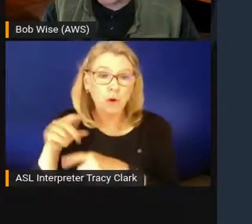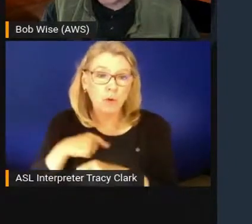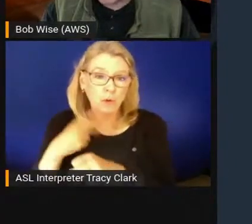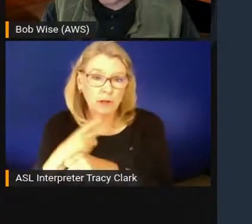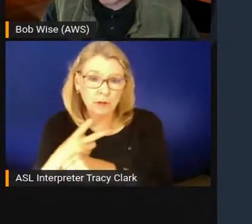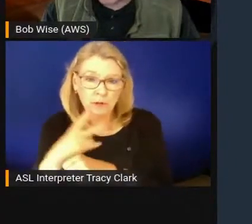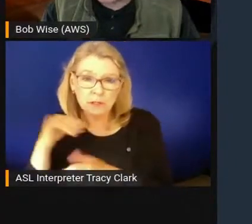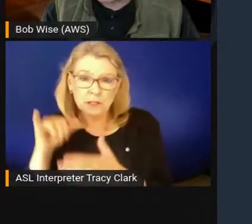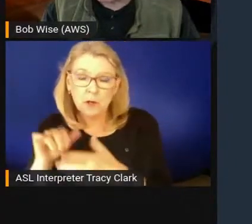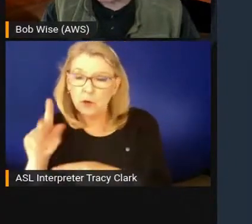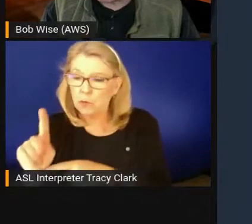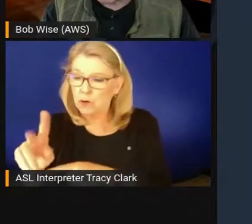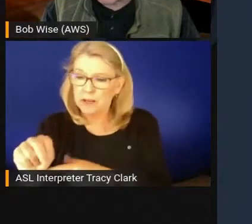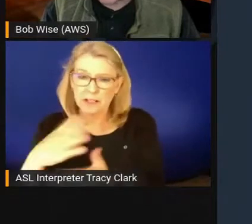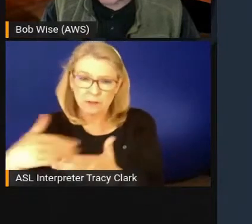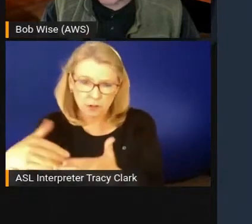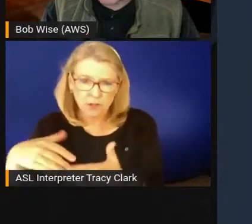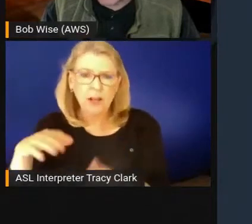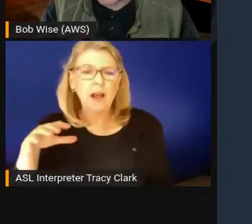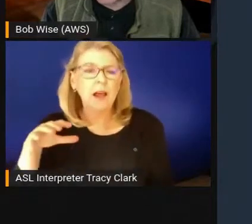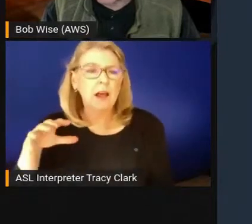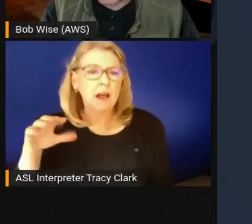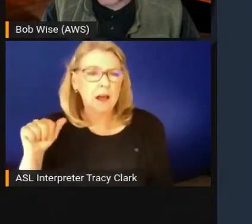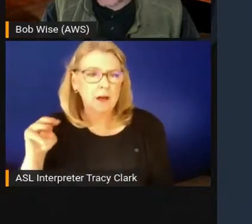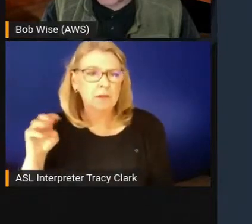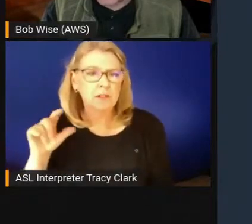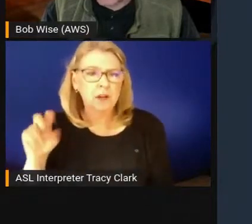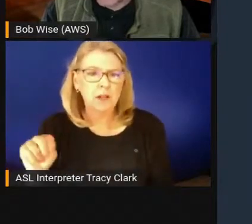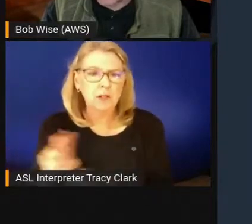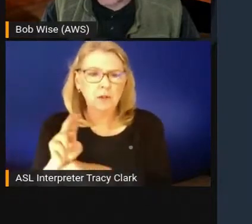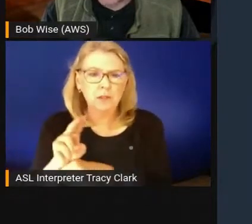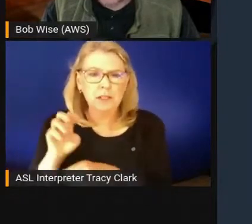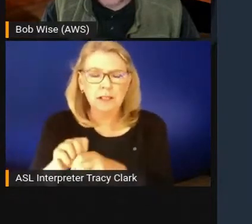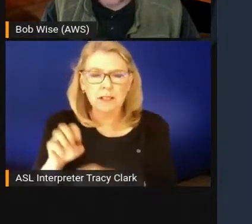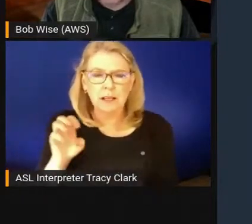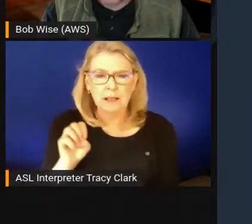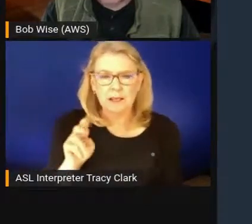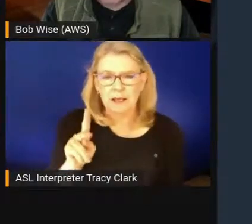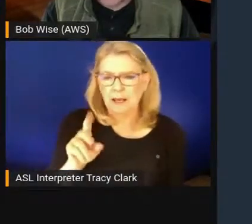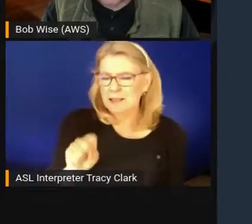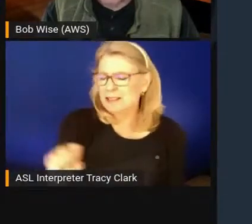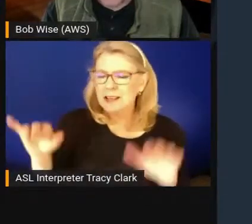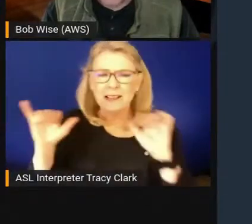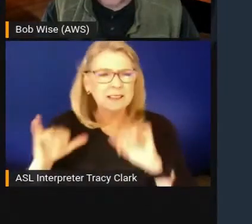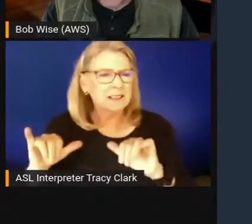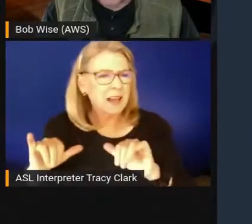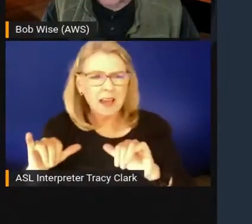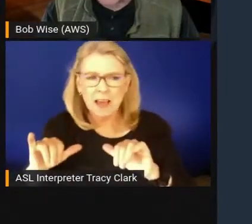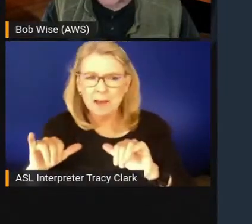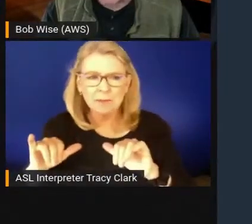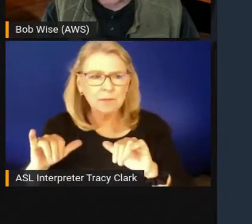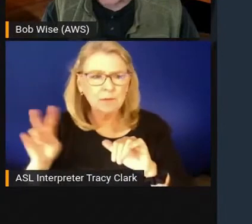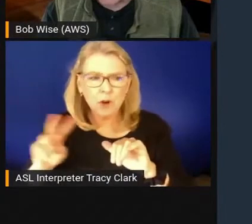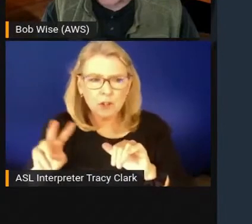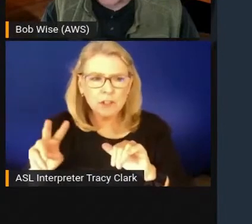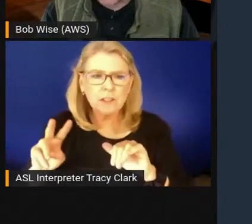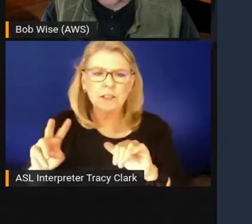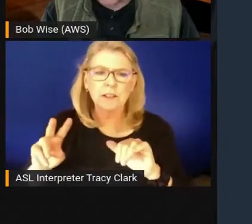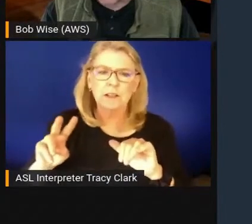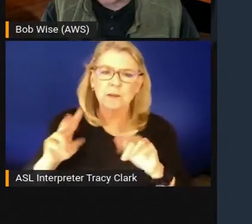EKS. This is the same version of Kubernetes that EKS offers, same major, minor patch version.